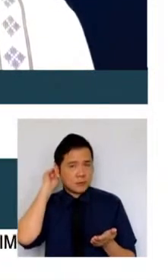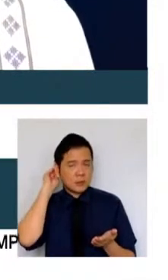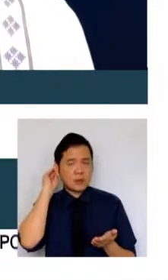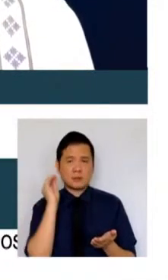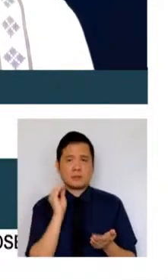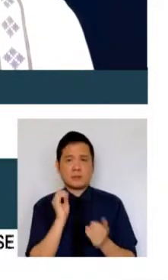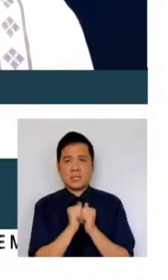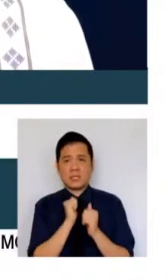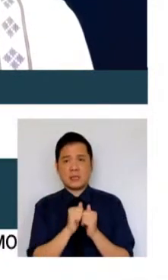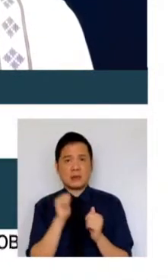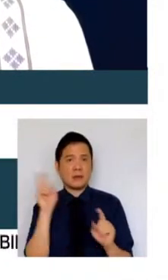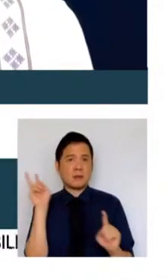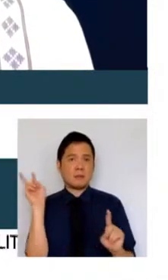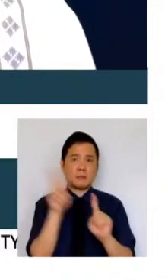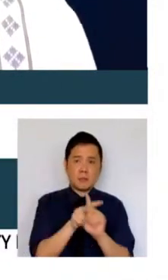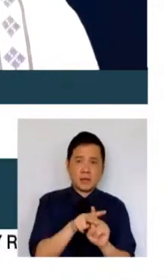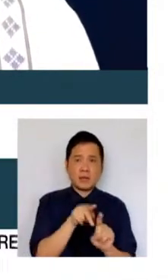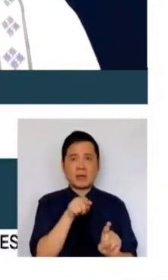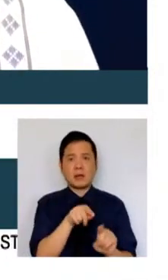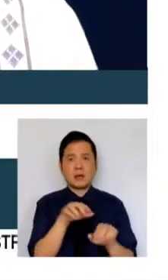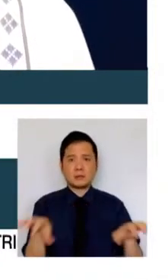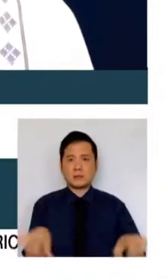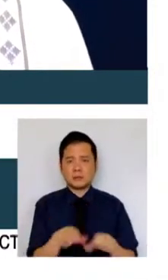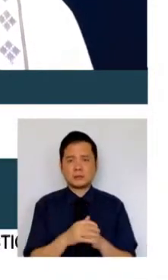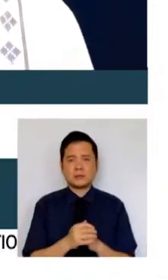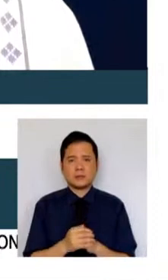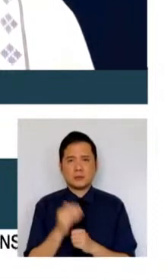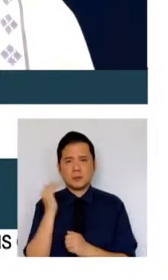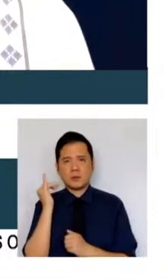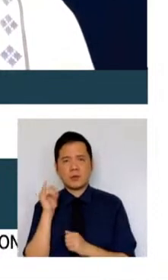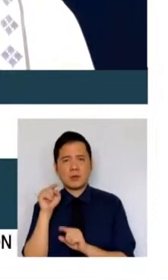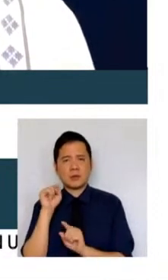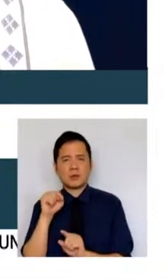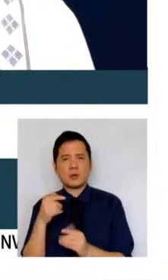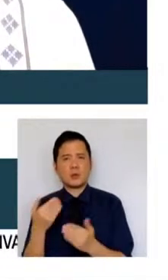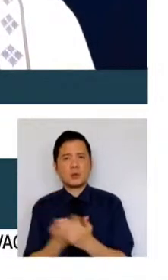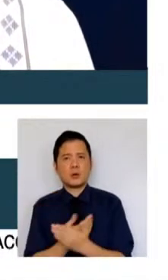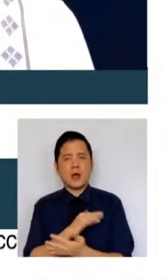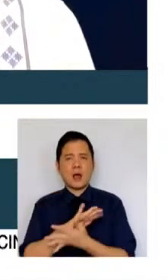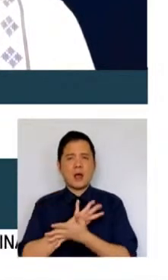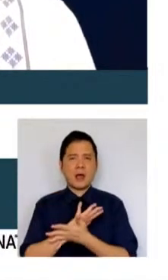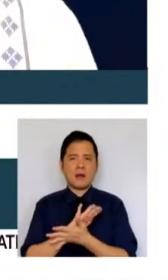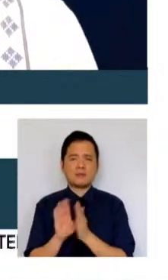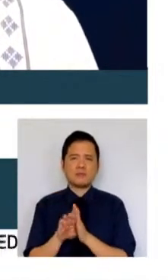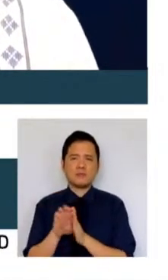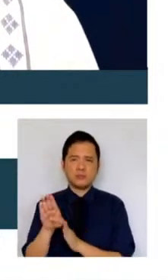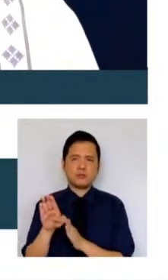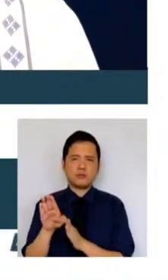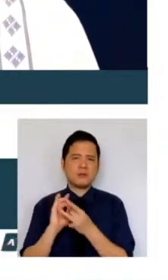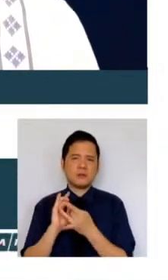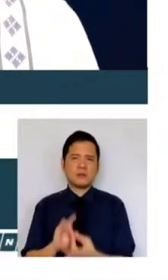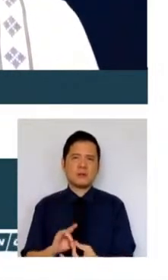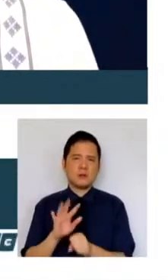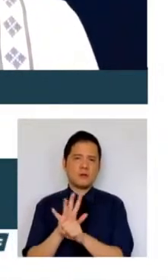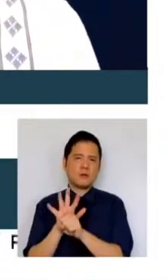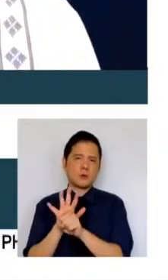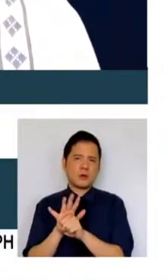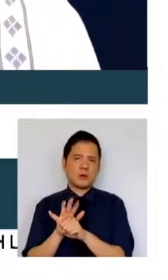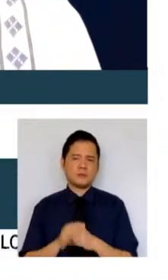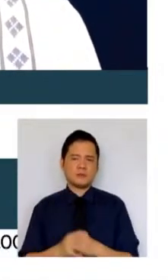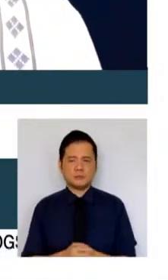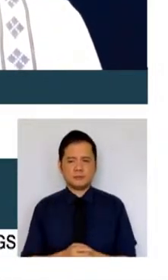implemented, especially as we enter a new wave of COVID infections due to the Omicron variant? I think I